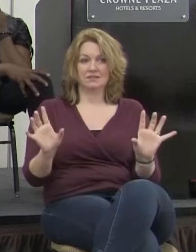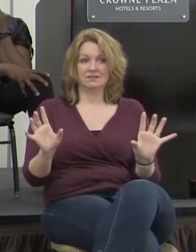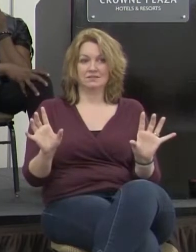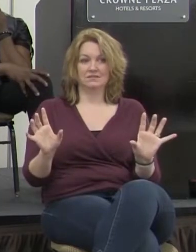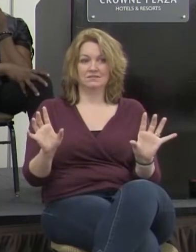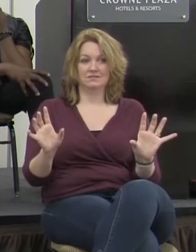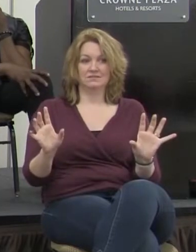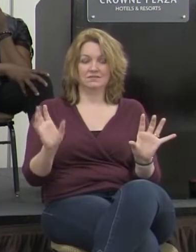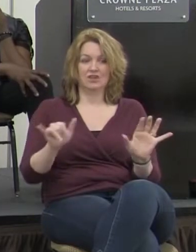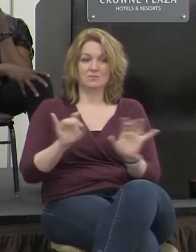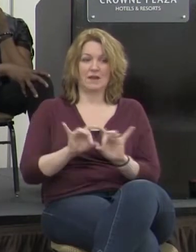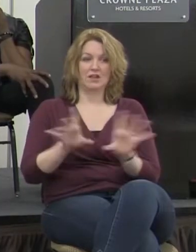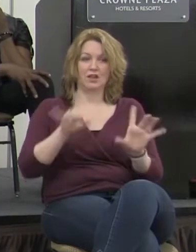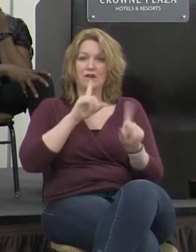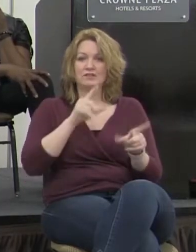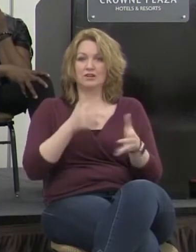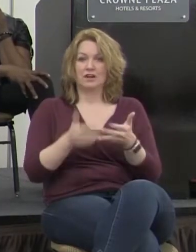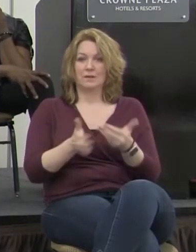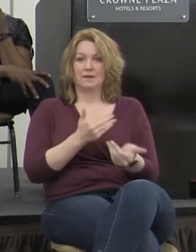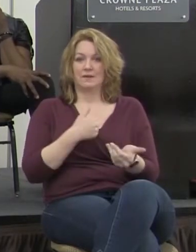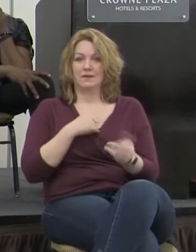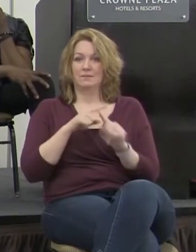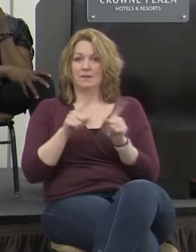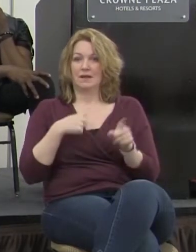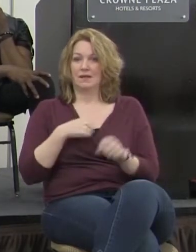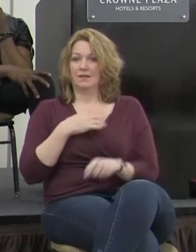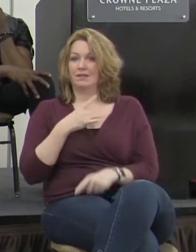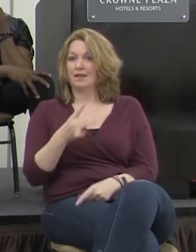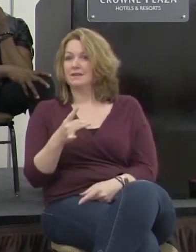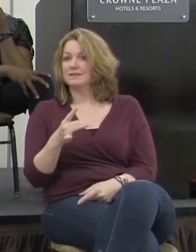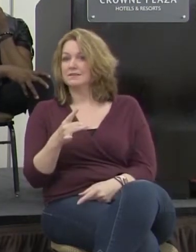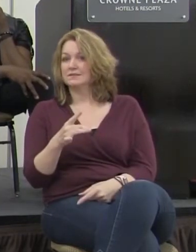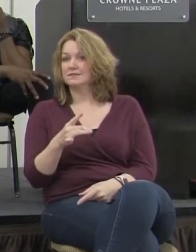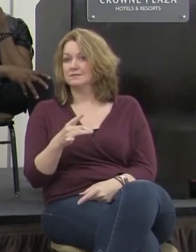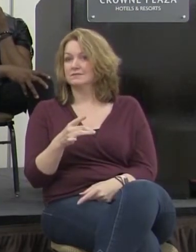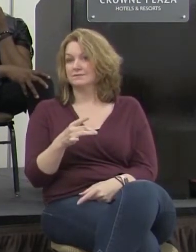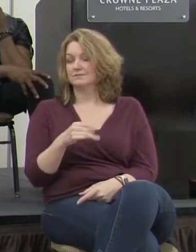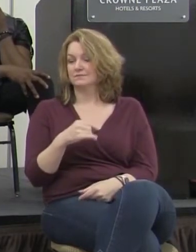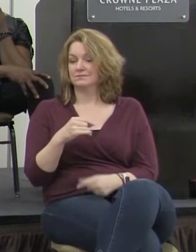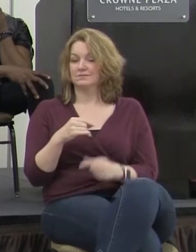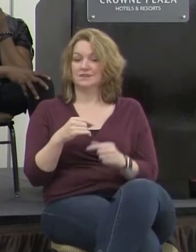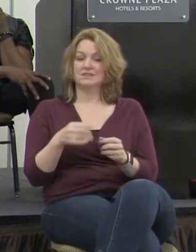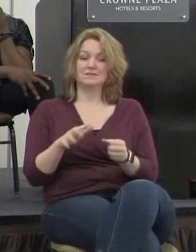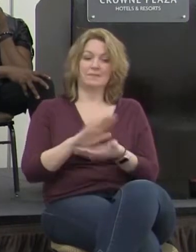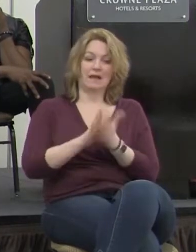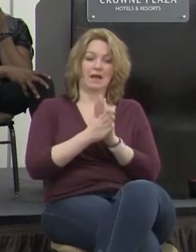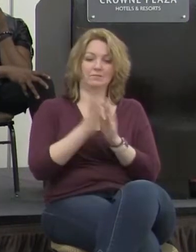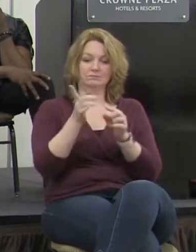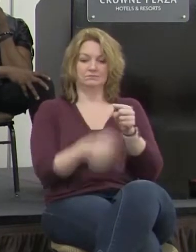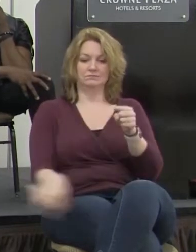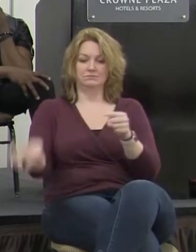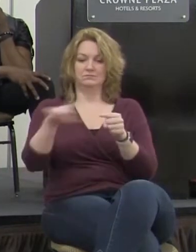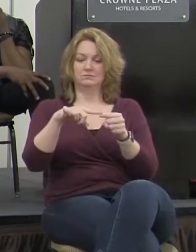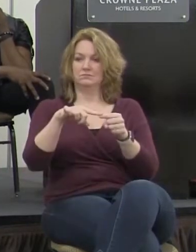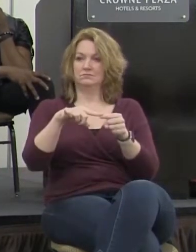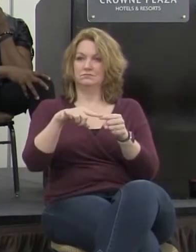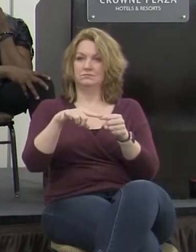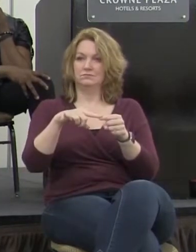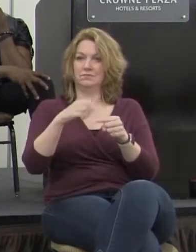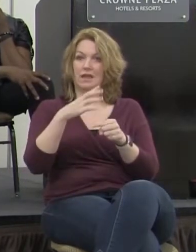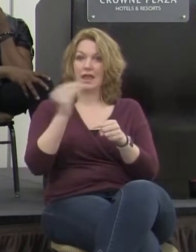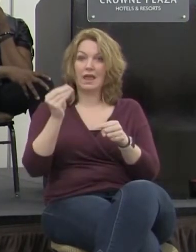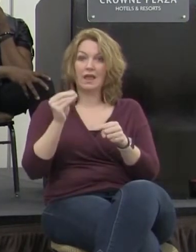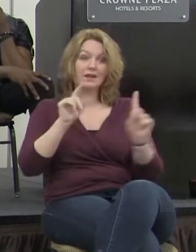answer anyways, but I like that there's kind of a full circle. Thank you. And supporting our sisters by attending events like